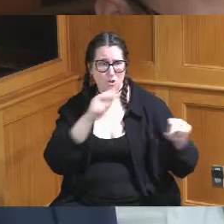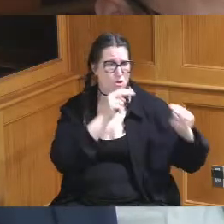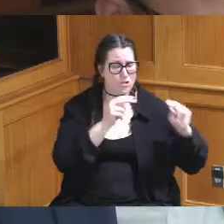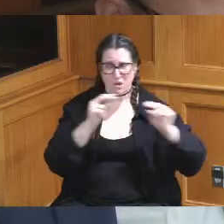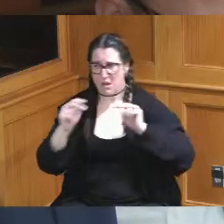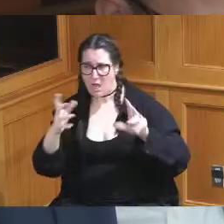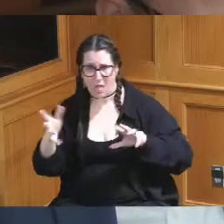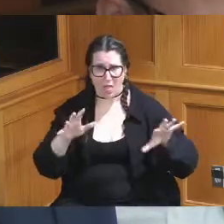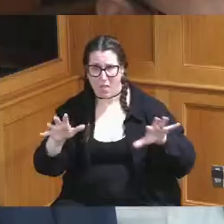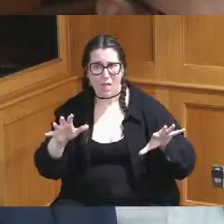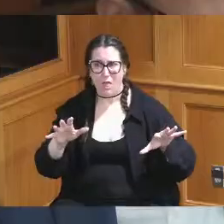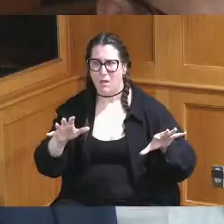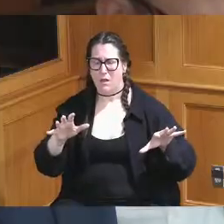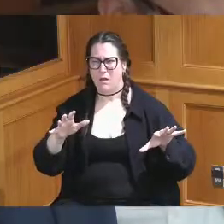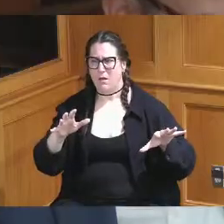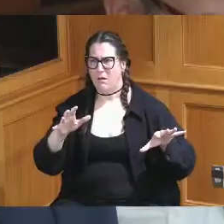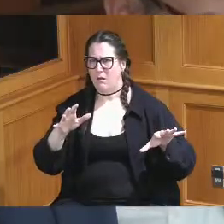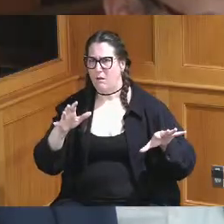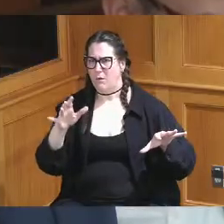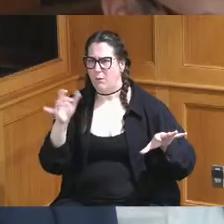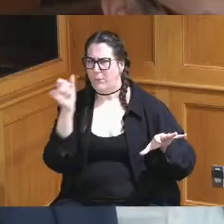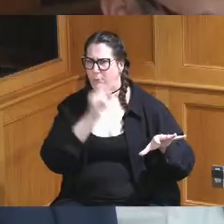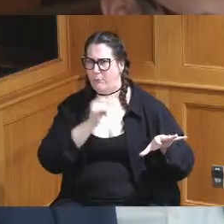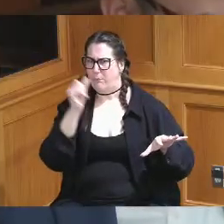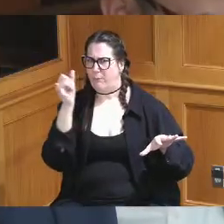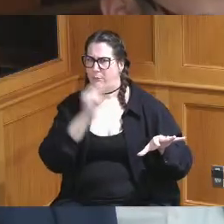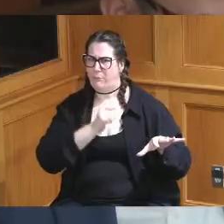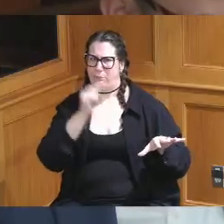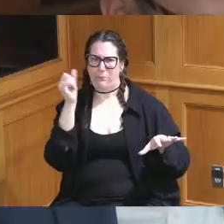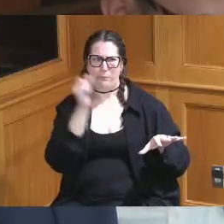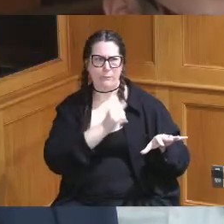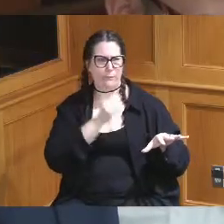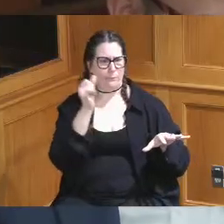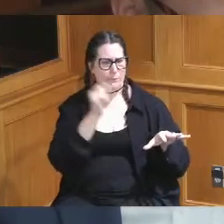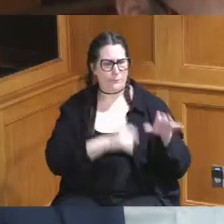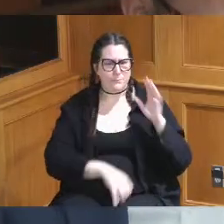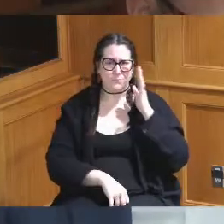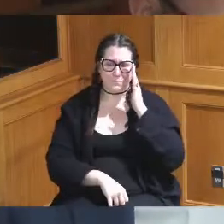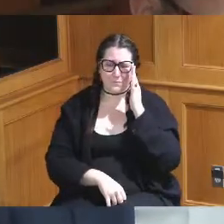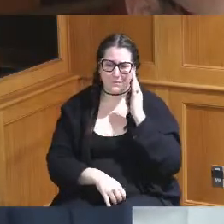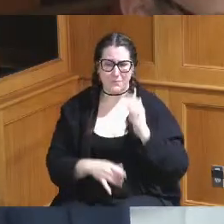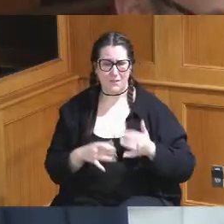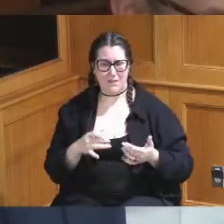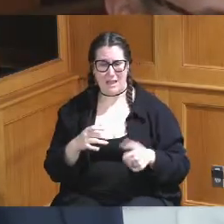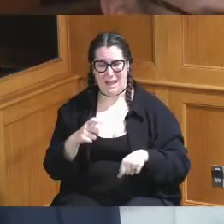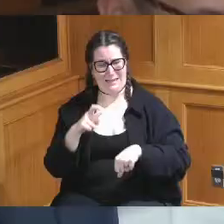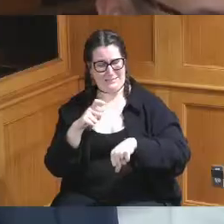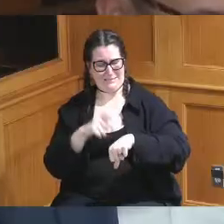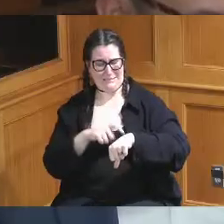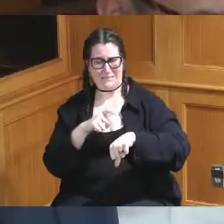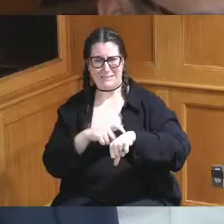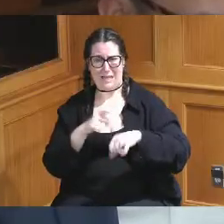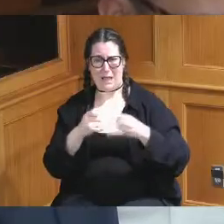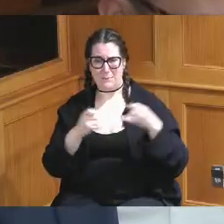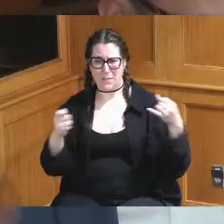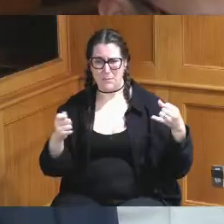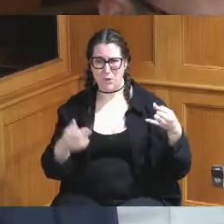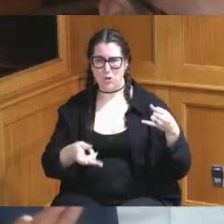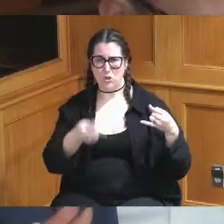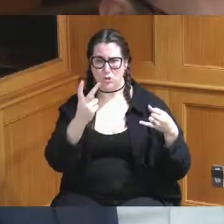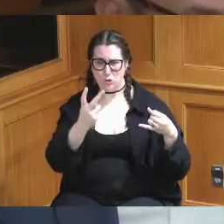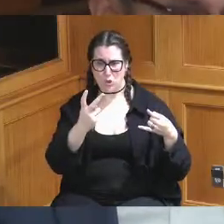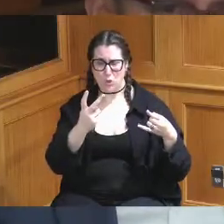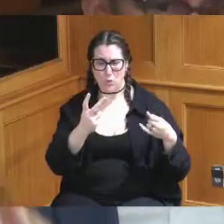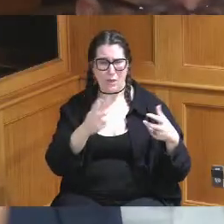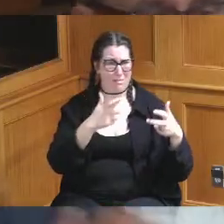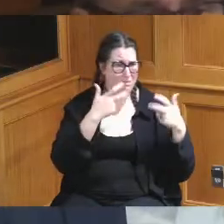I can't imagine negotiating two teams at the same time. And this puts us on the timetable of two teams, the Reds